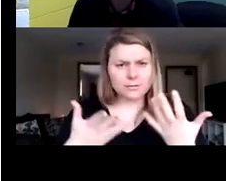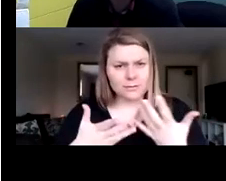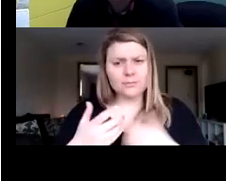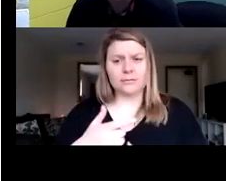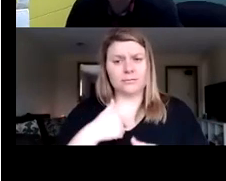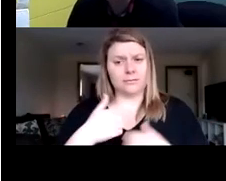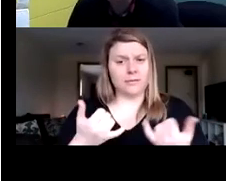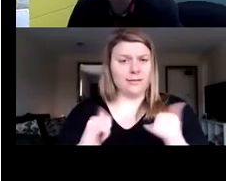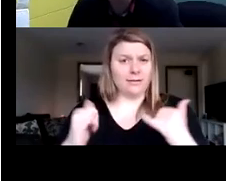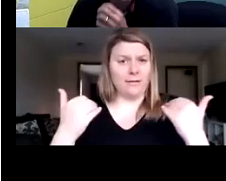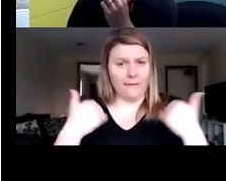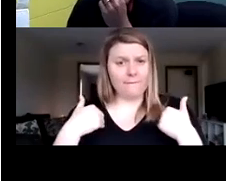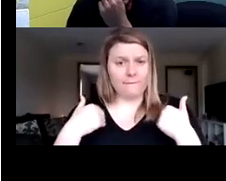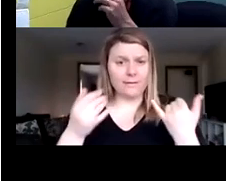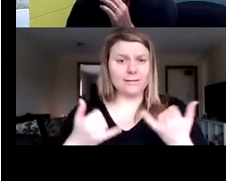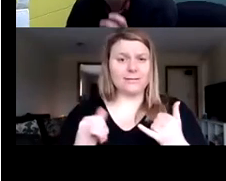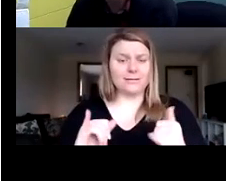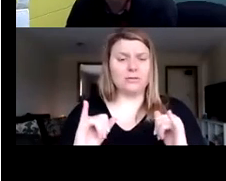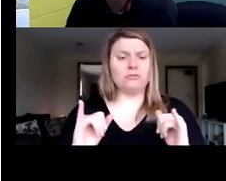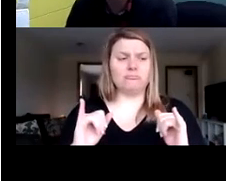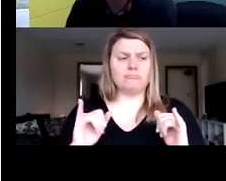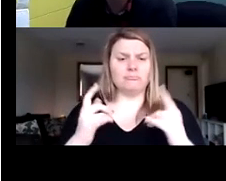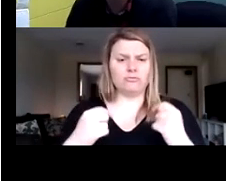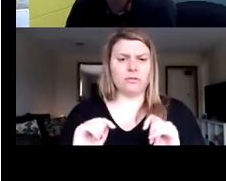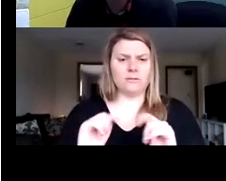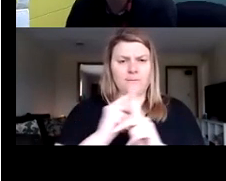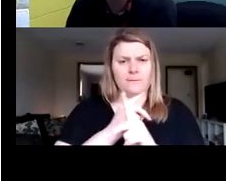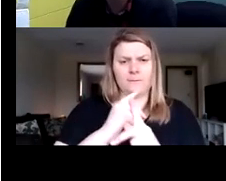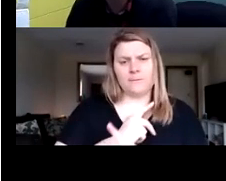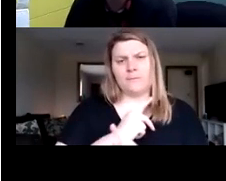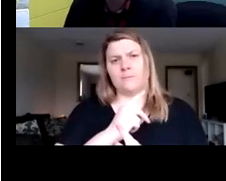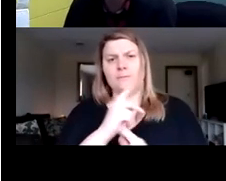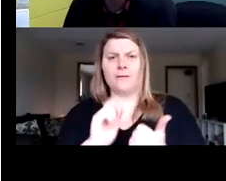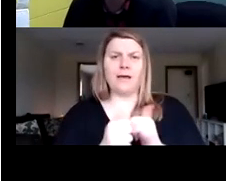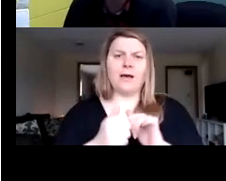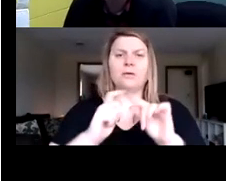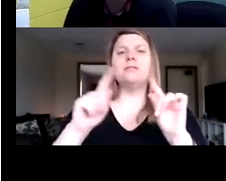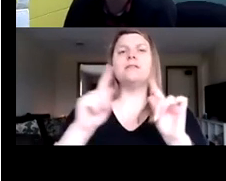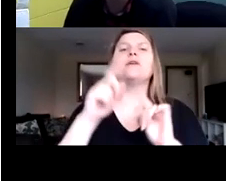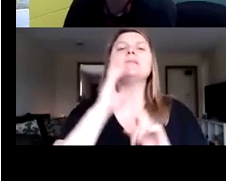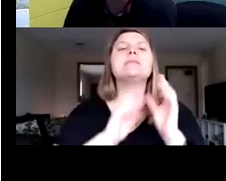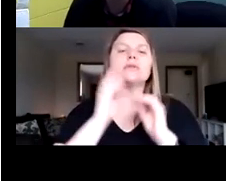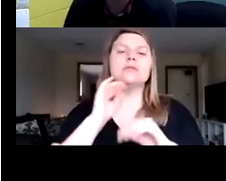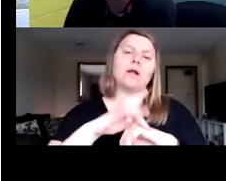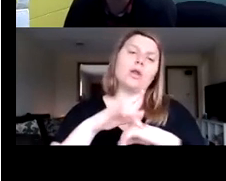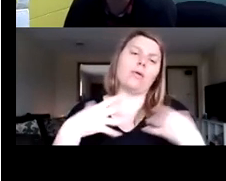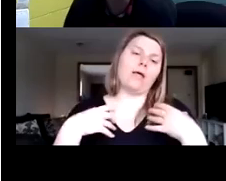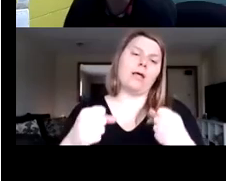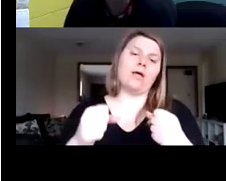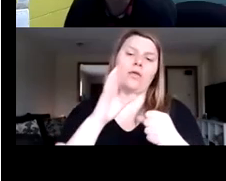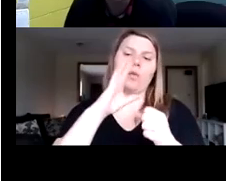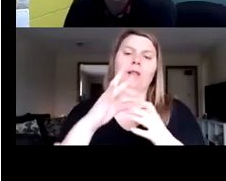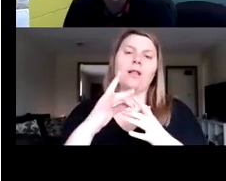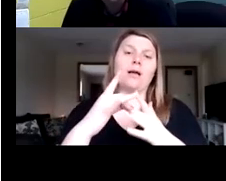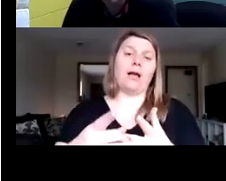still have that as I still try to kind of find how different experiences in global health are going to guide